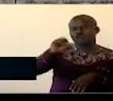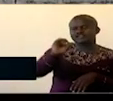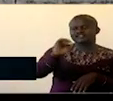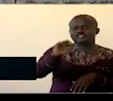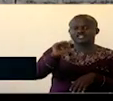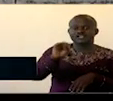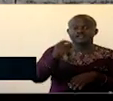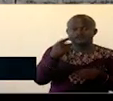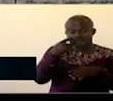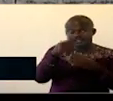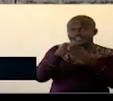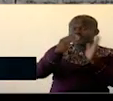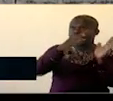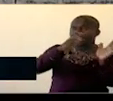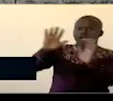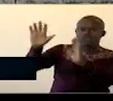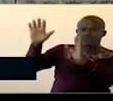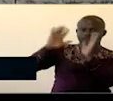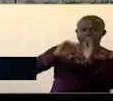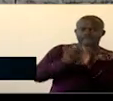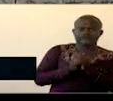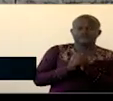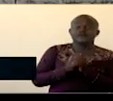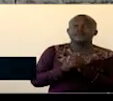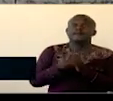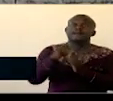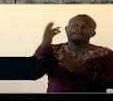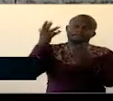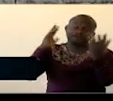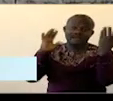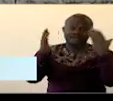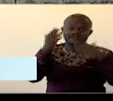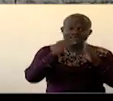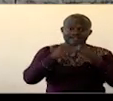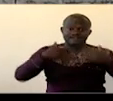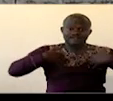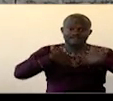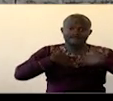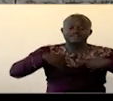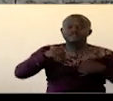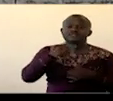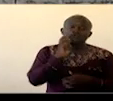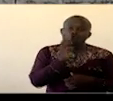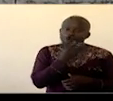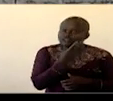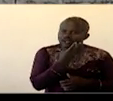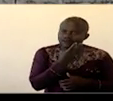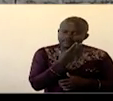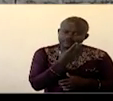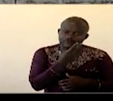air. Plants and animals need water.